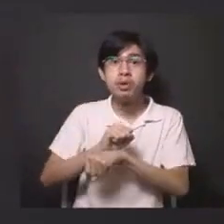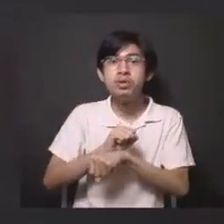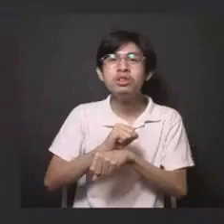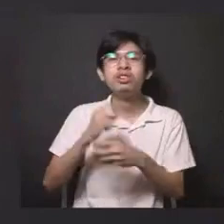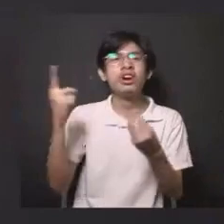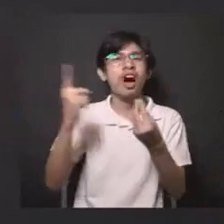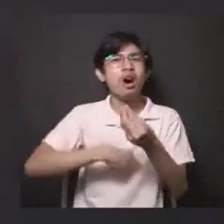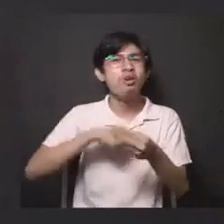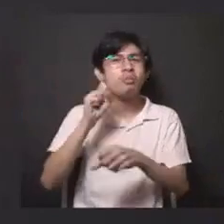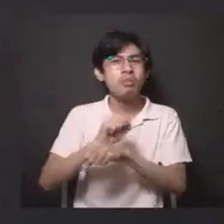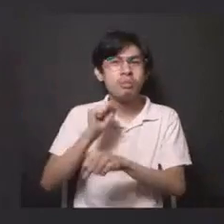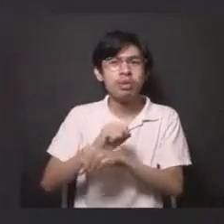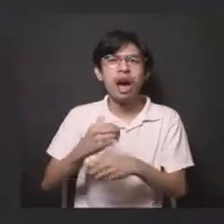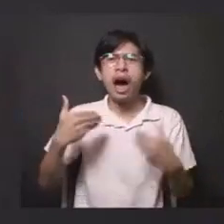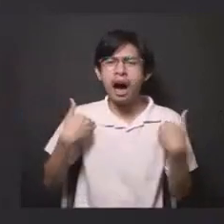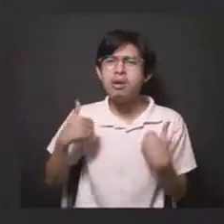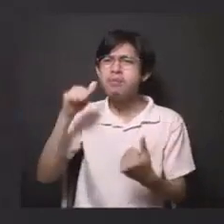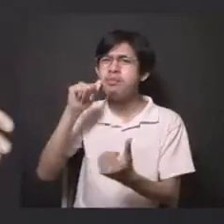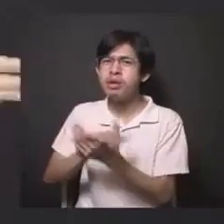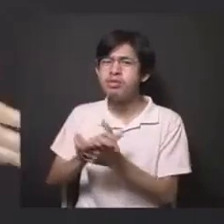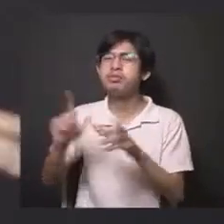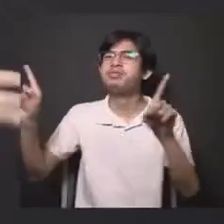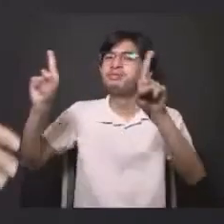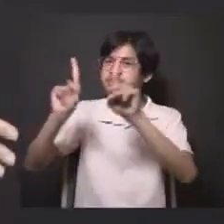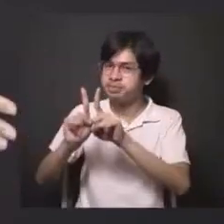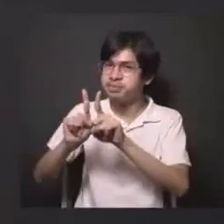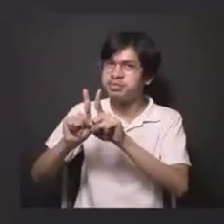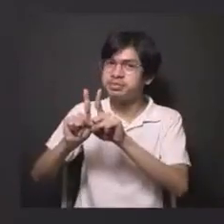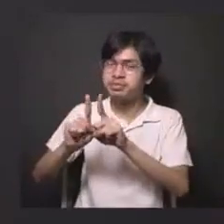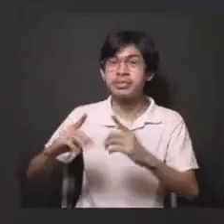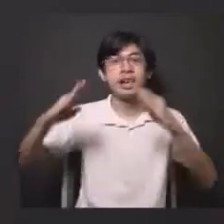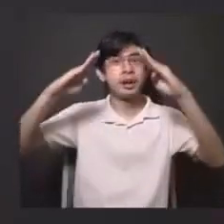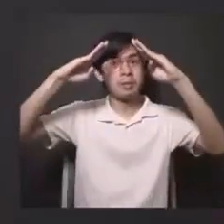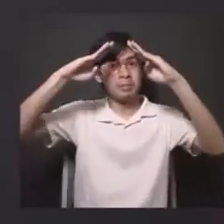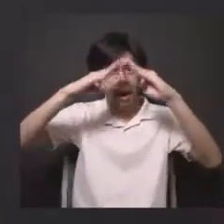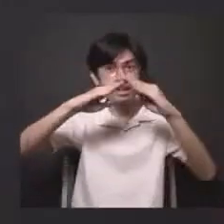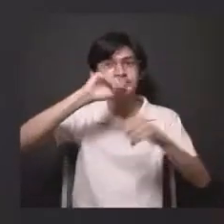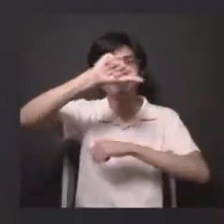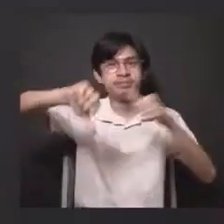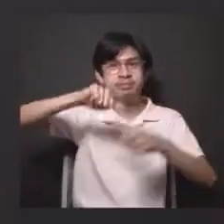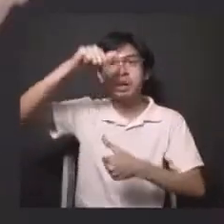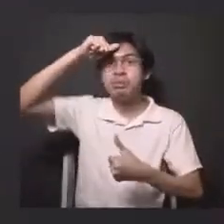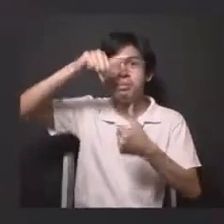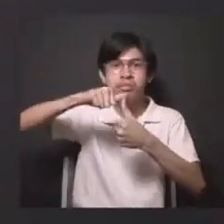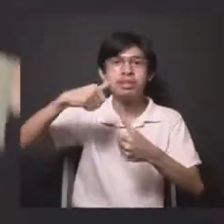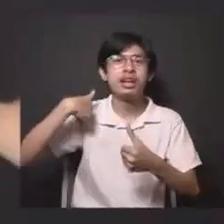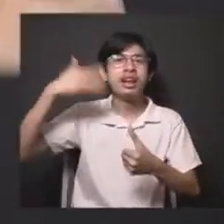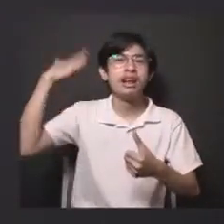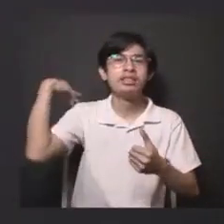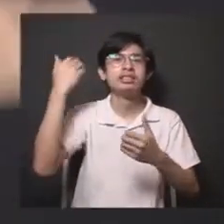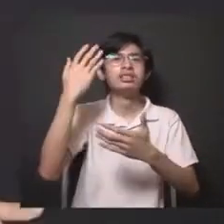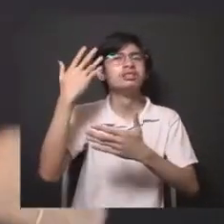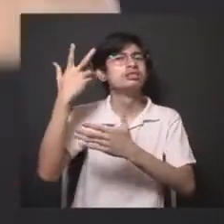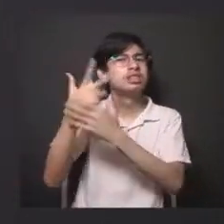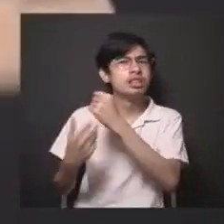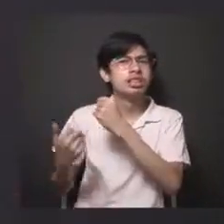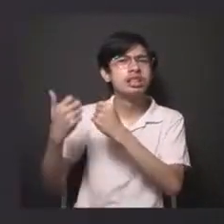me. The house got burned. Remember that? Remember that?" And the wife said, "Yes, yes. You were